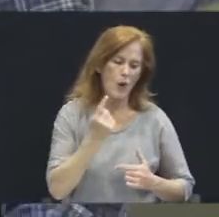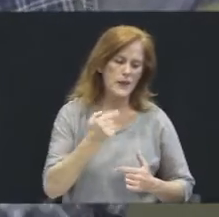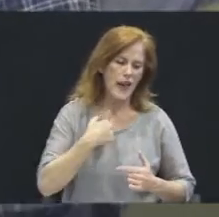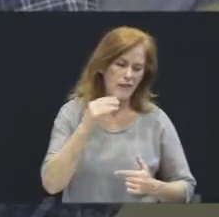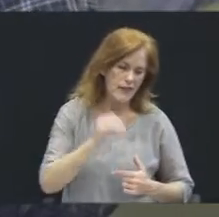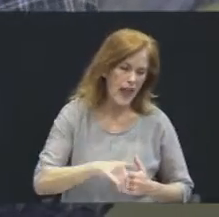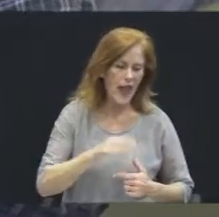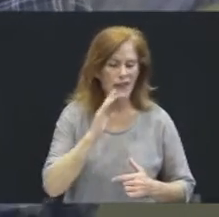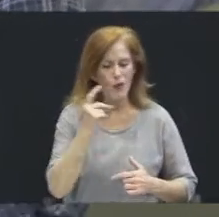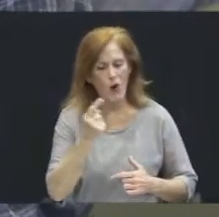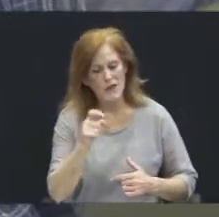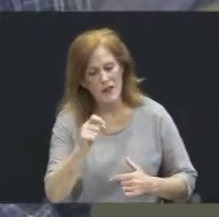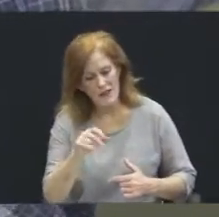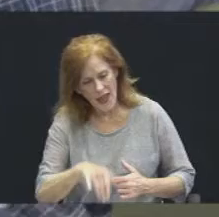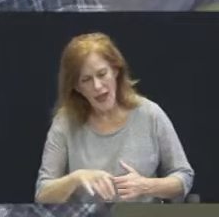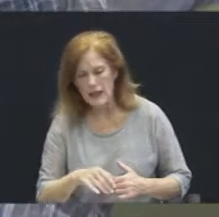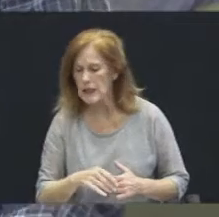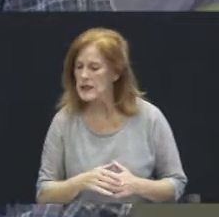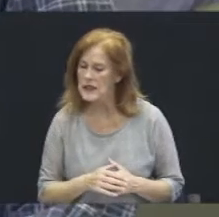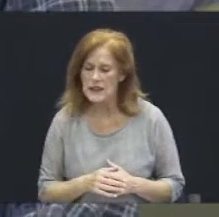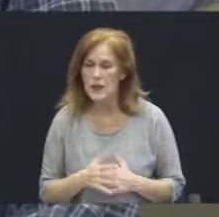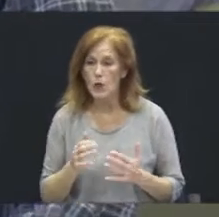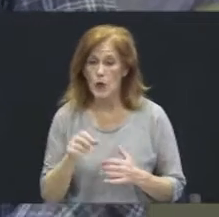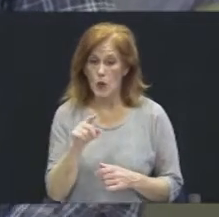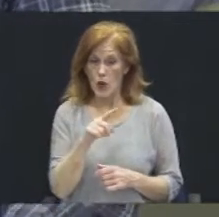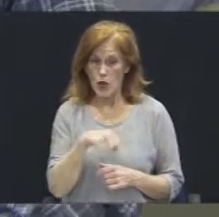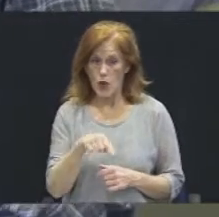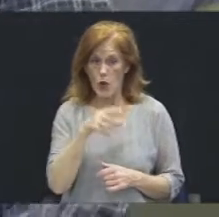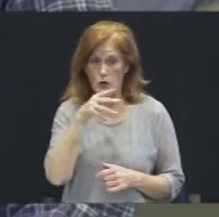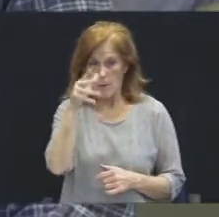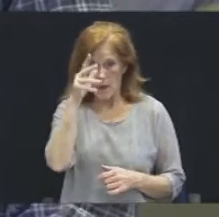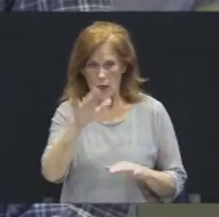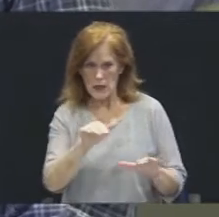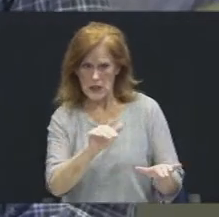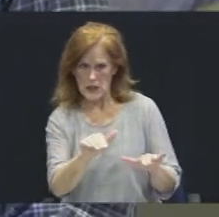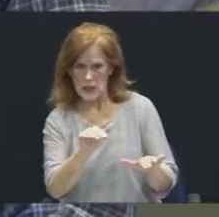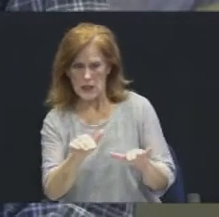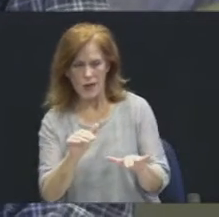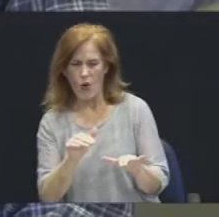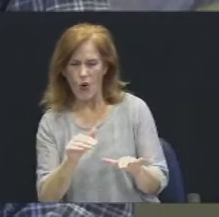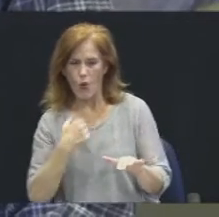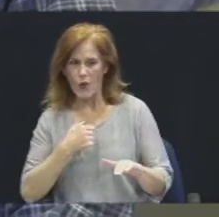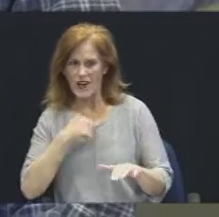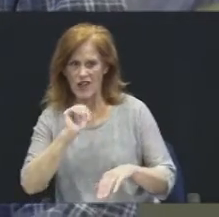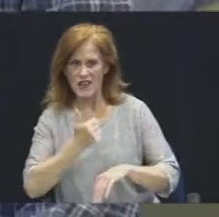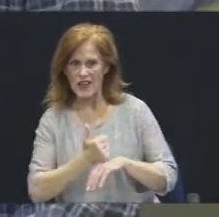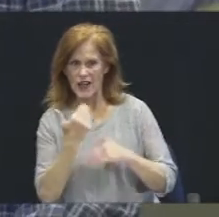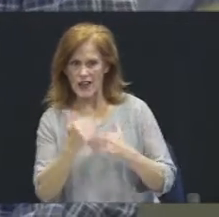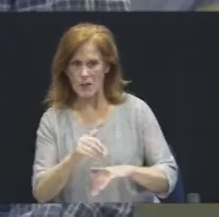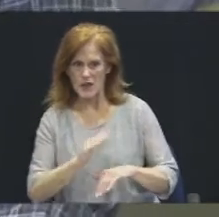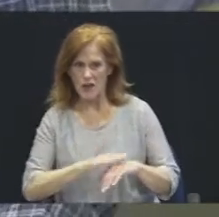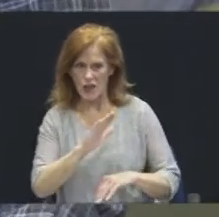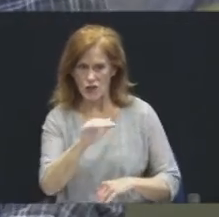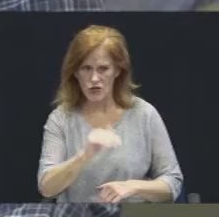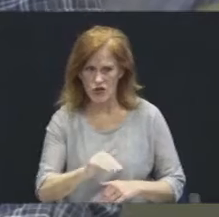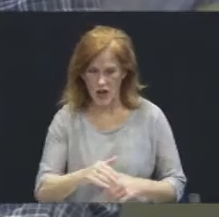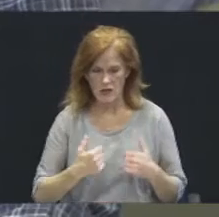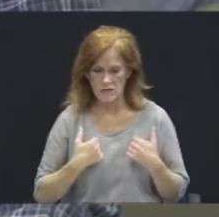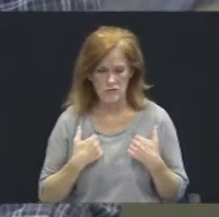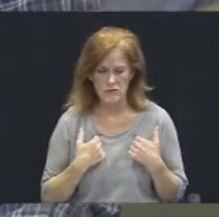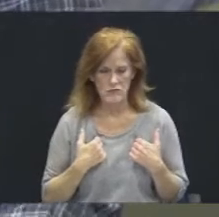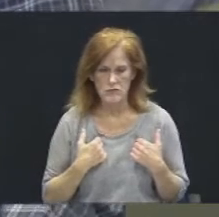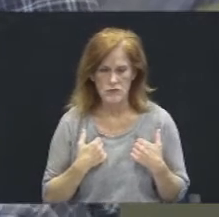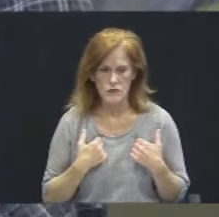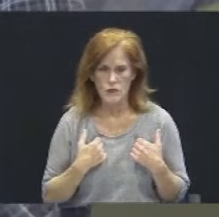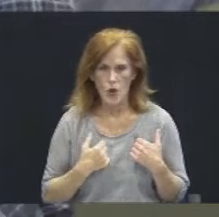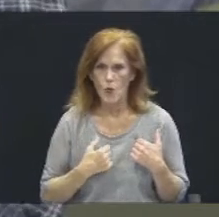have that. We want to get those parents and say, no, we're not putting limitations on your child. We're not going to,